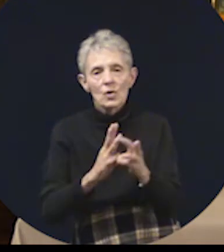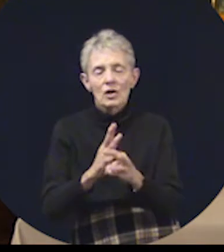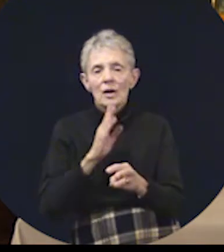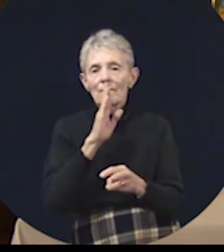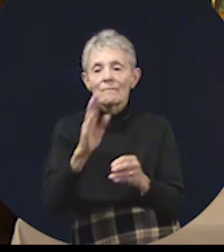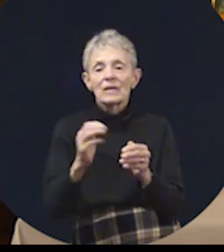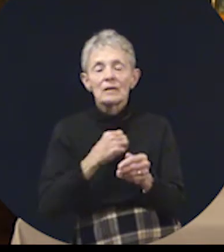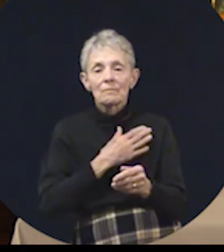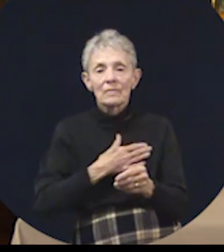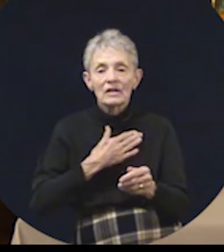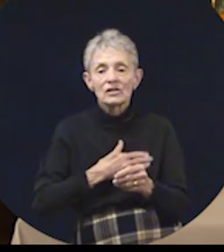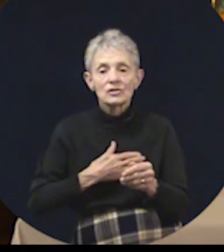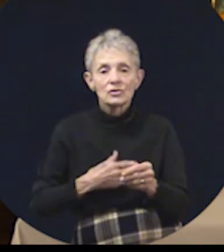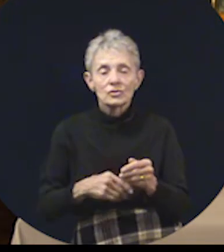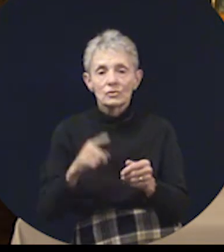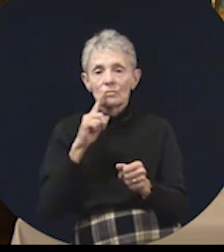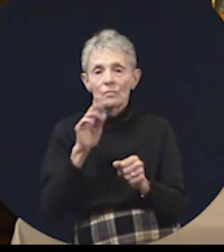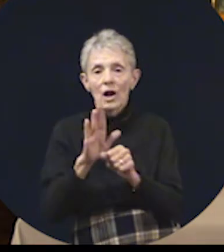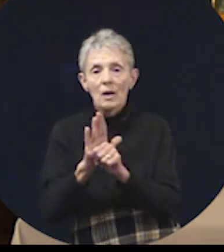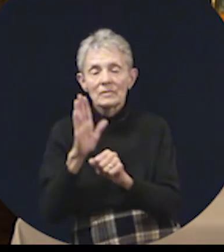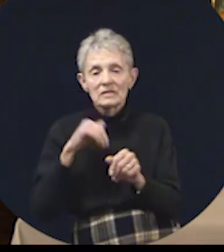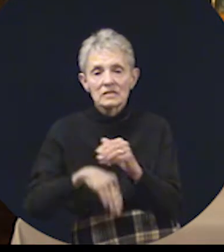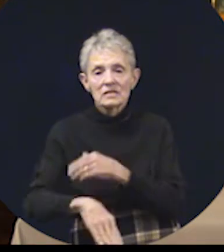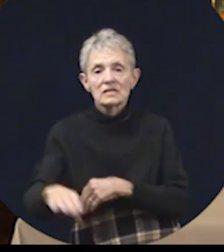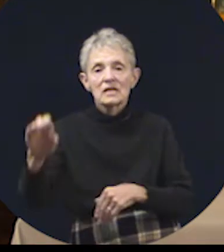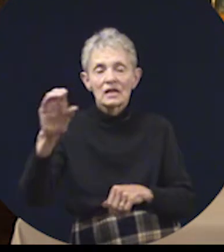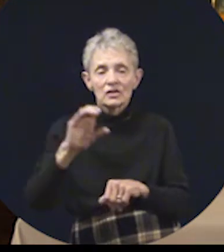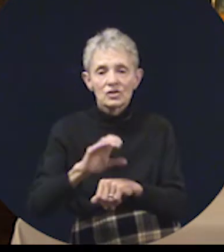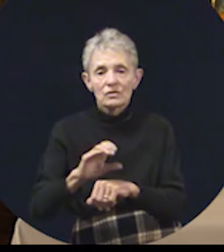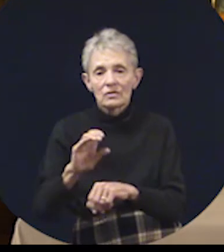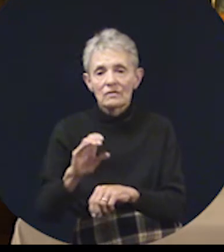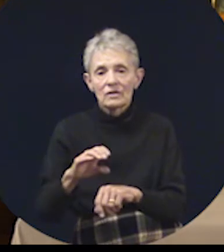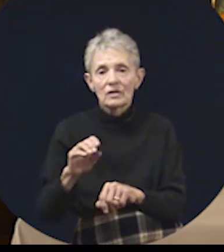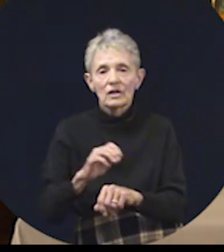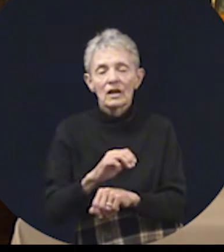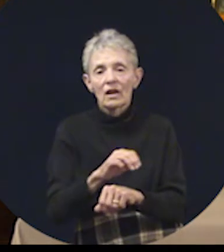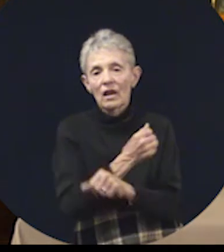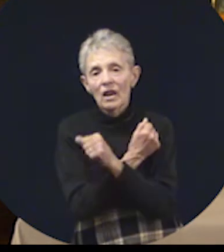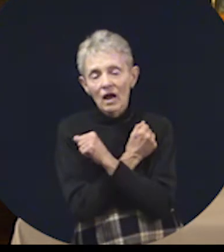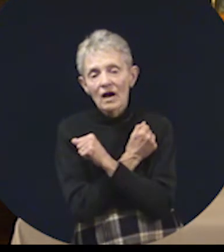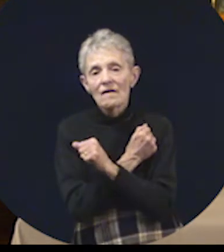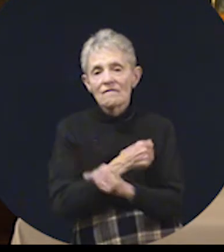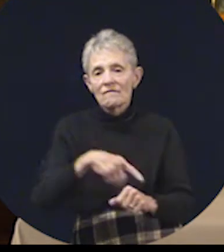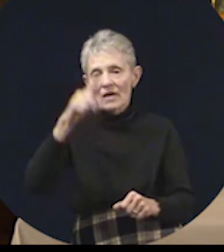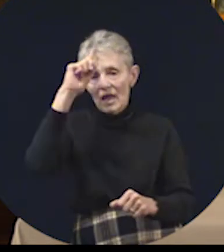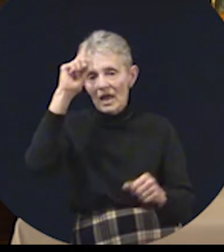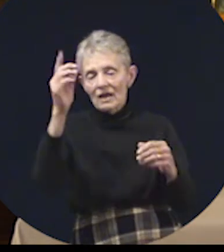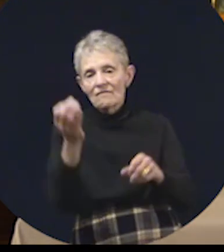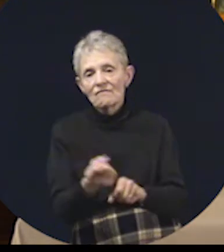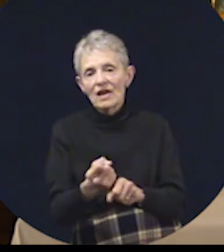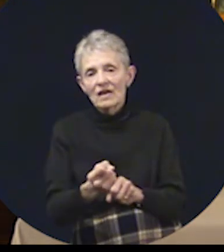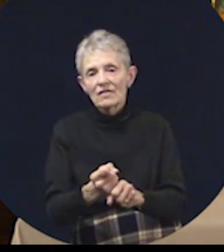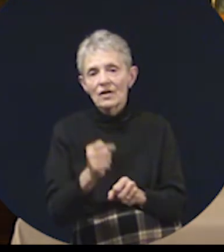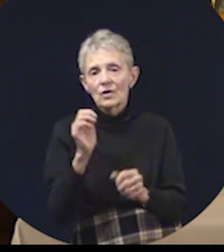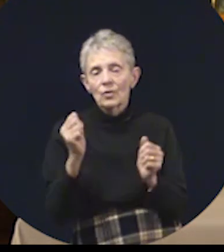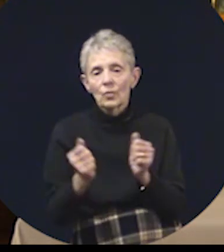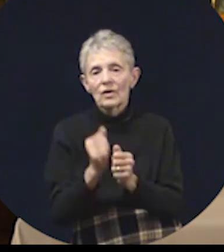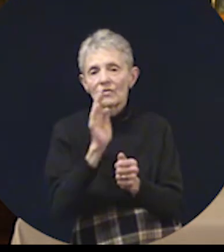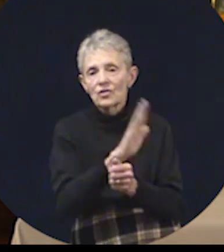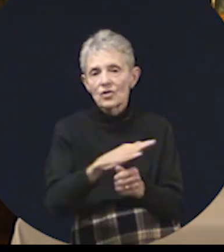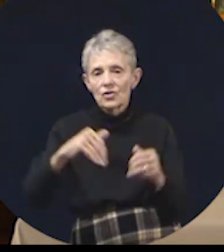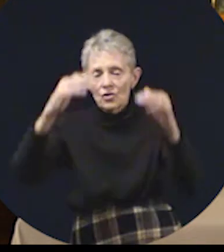to confirm in faith and charity your pilgrim church here on earth, with your servant Francis, our Pope, Michael, our Bishop, John,